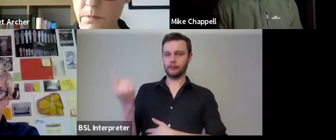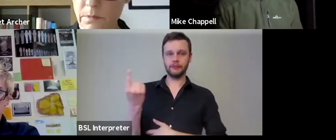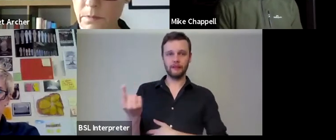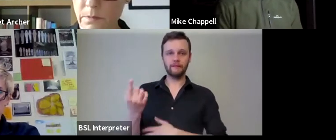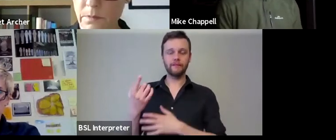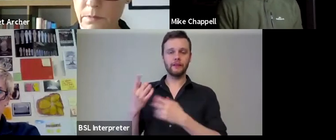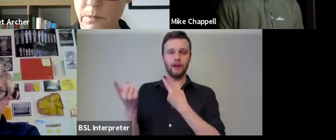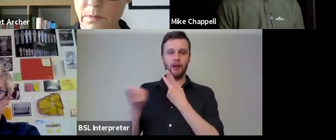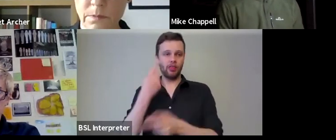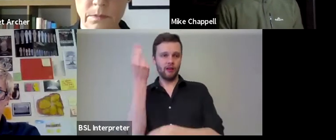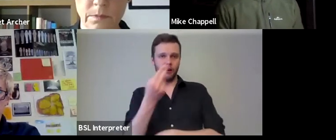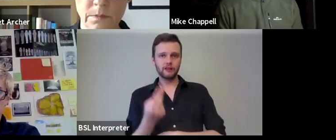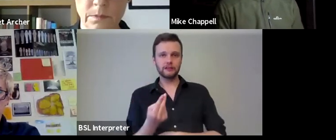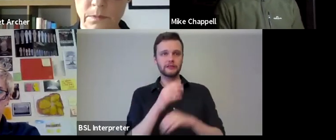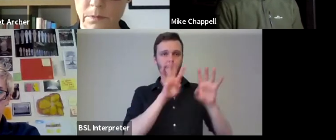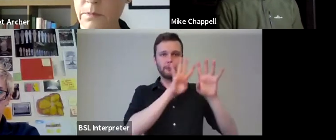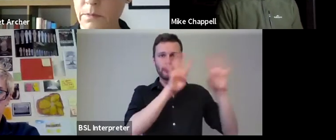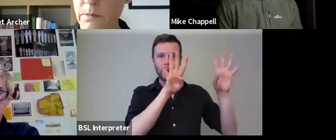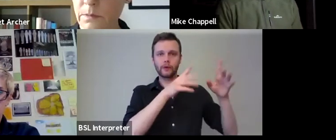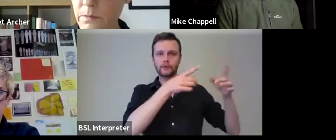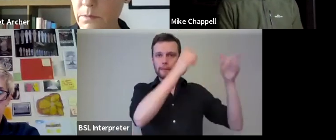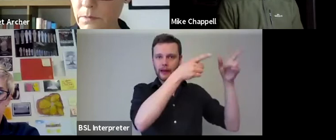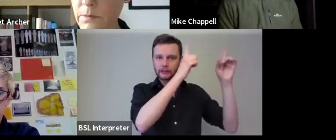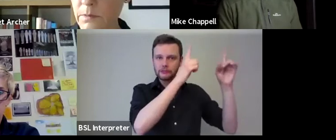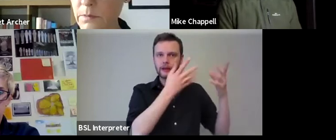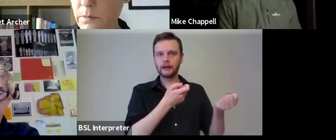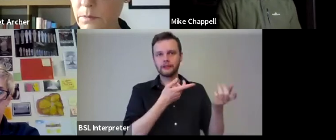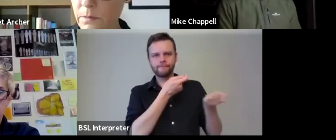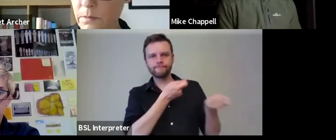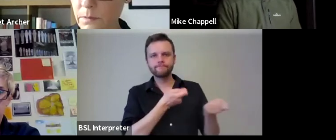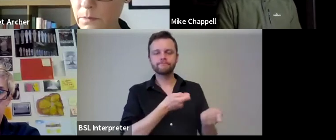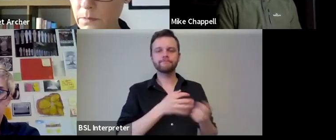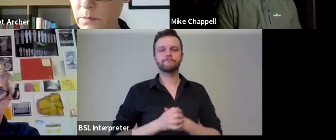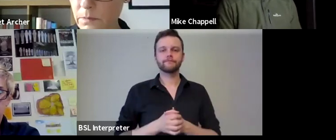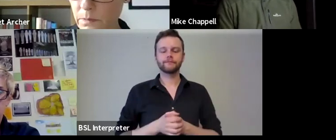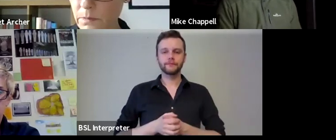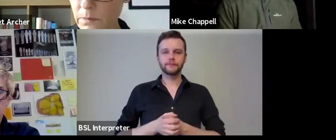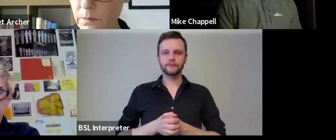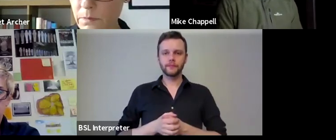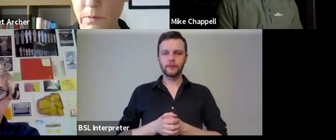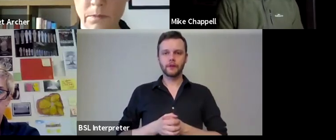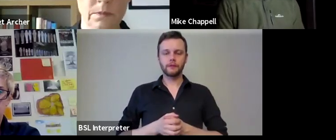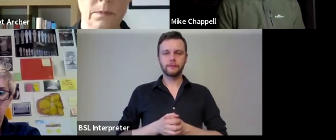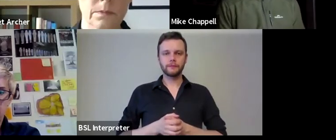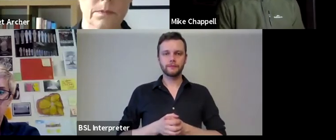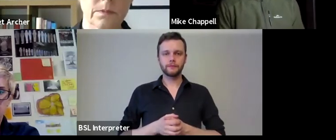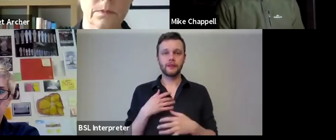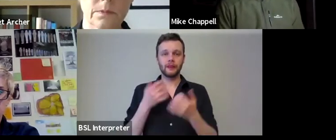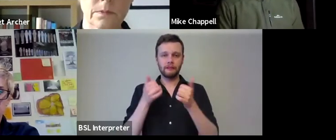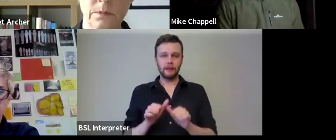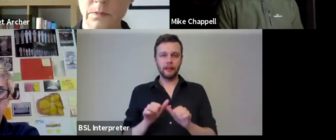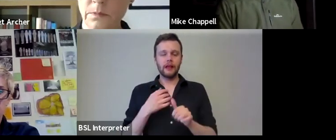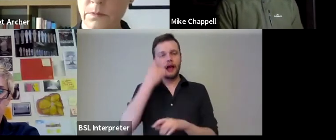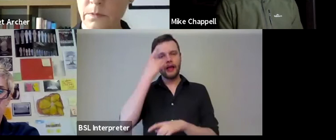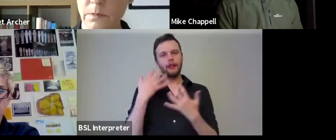artists, boards or management that they might have, those creatives if they're in larger organisations. And finally, I think the